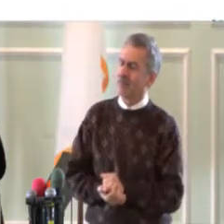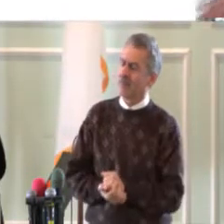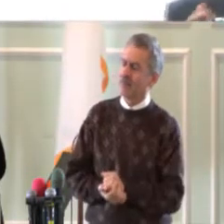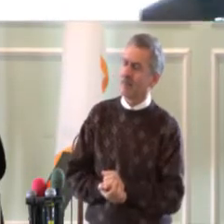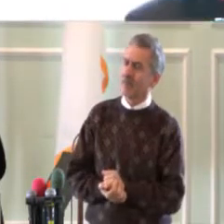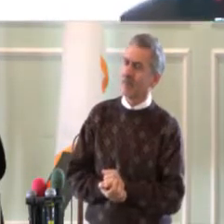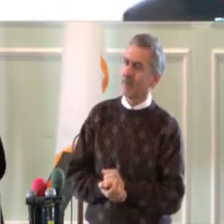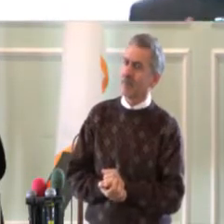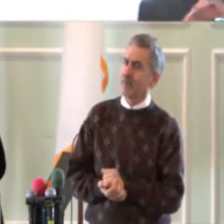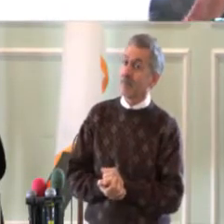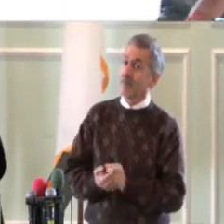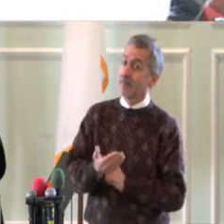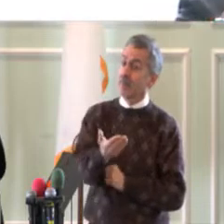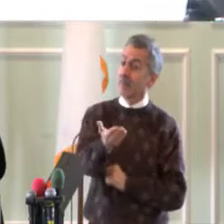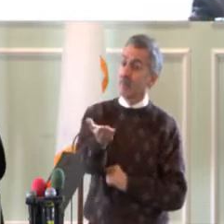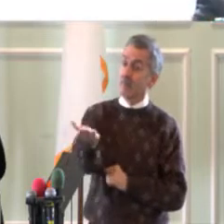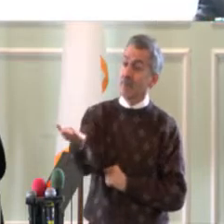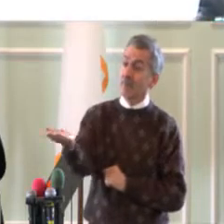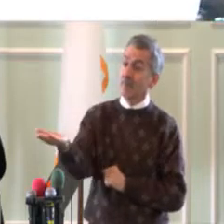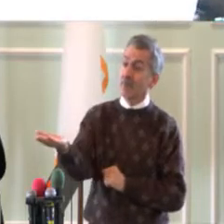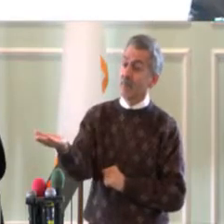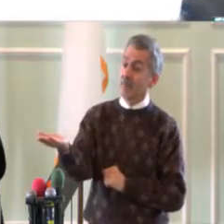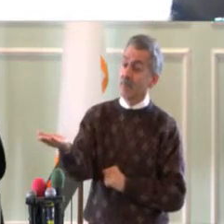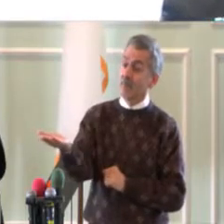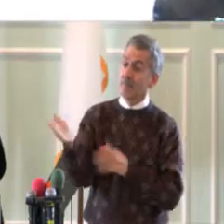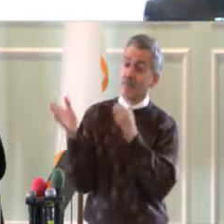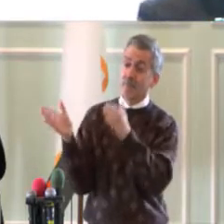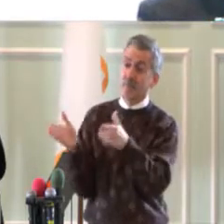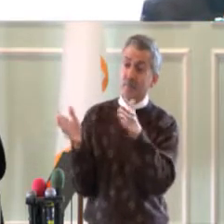Is your life pretty much in order?